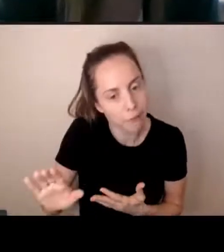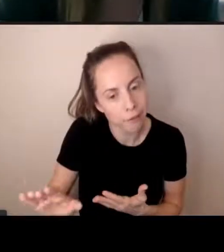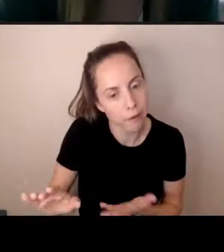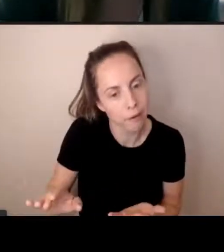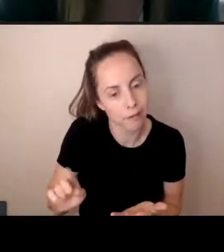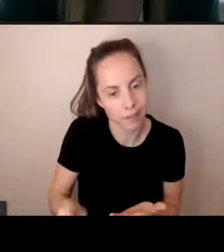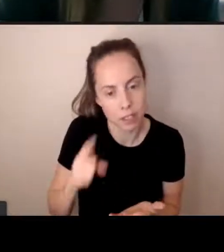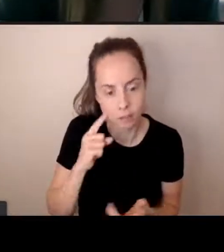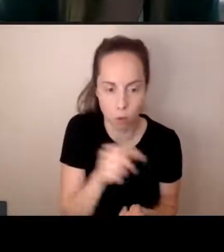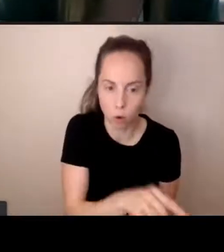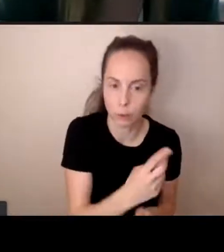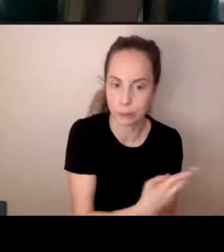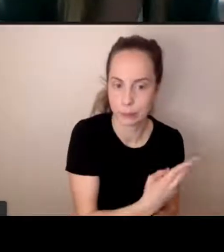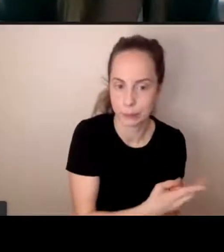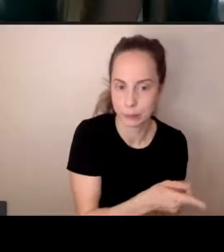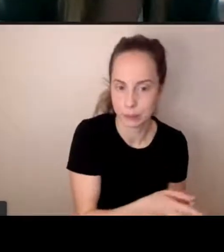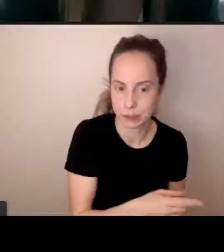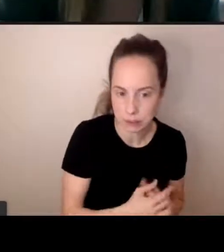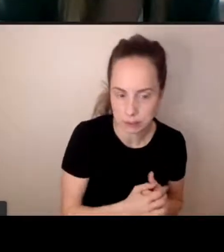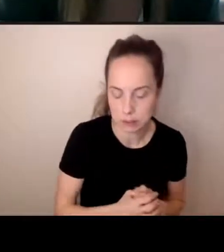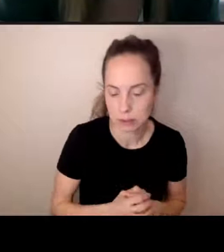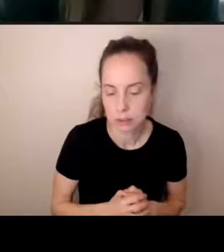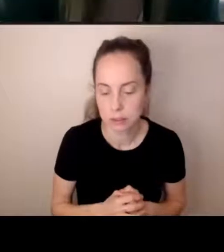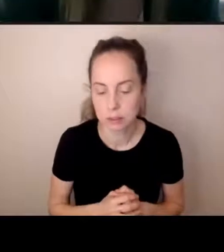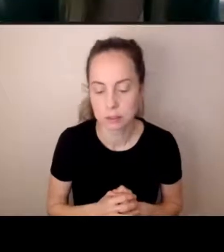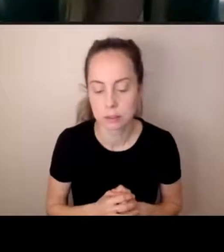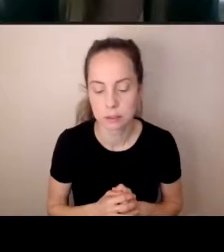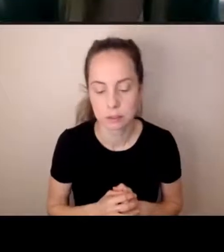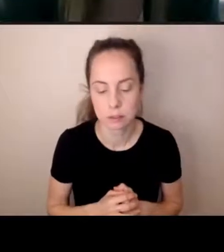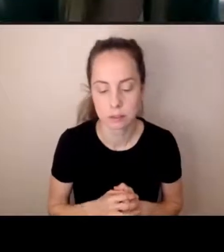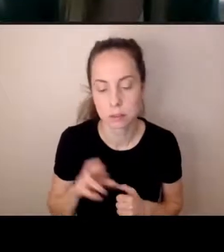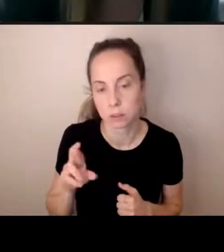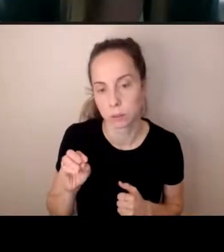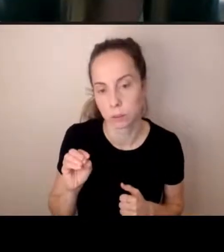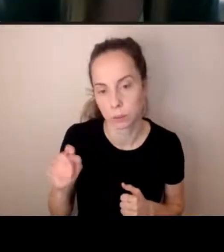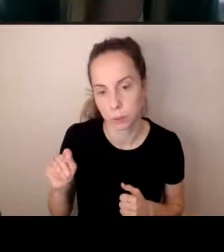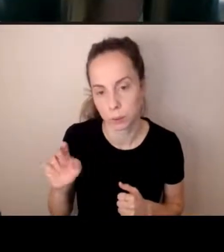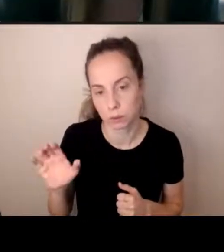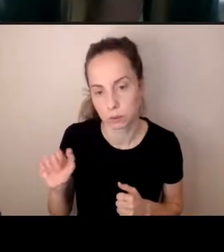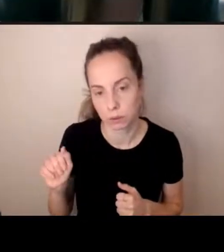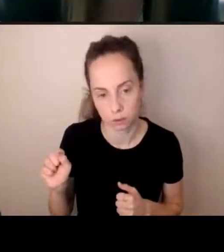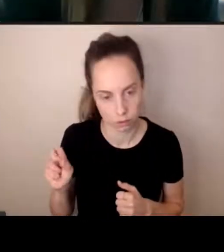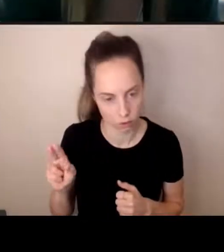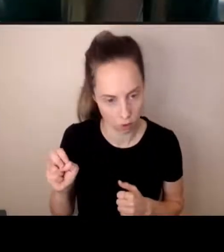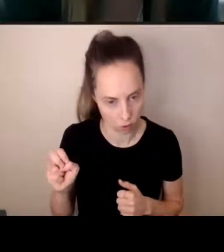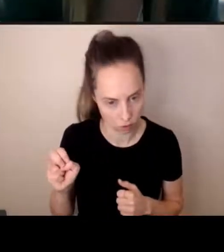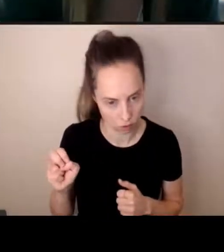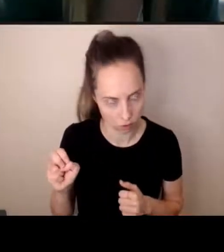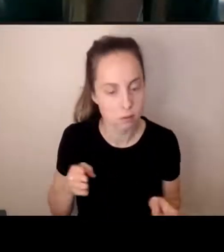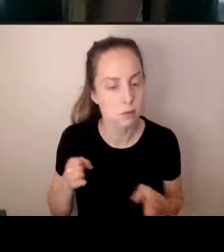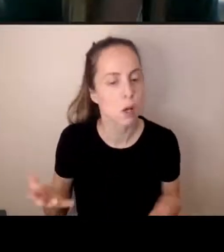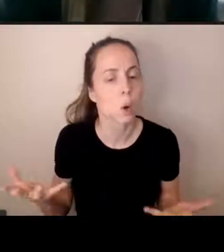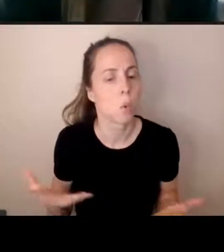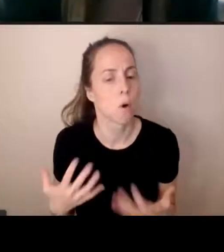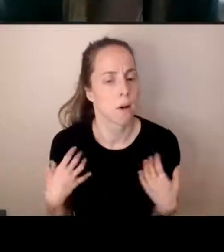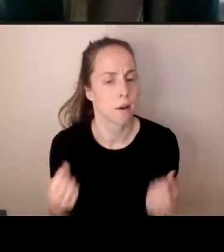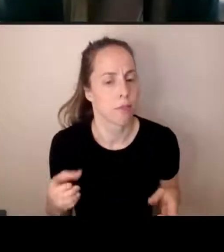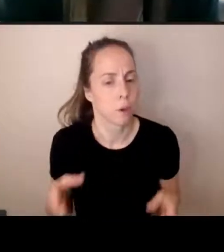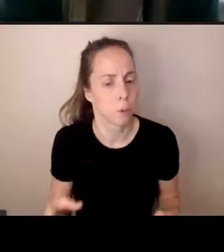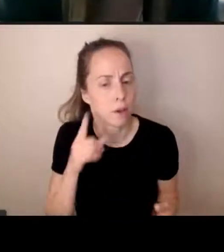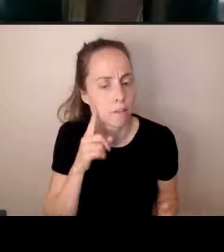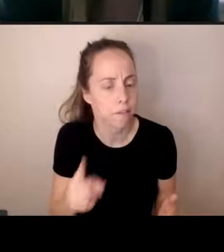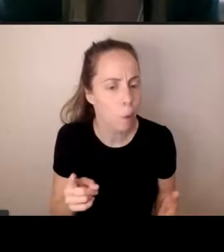self-medicate, and then what are some healthier ways to get themselves on a better path